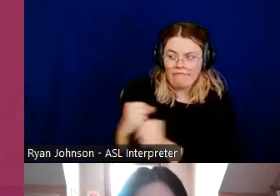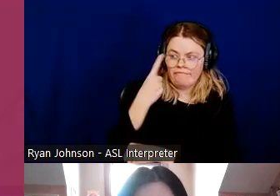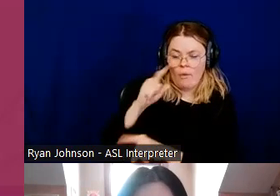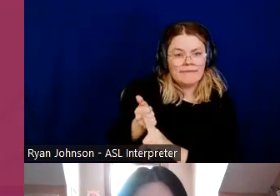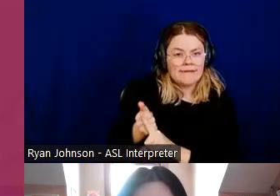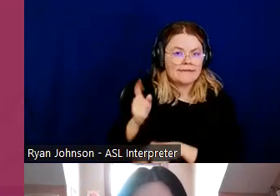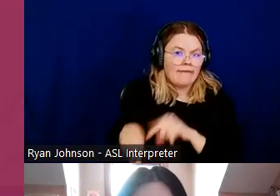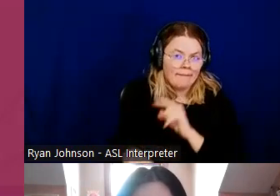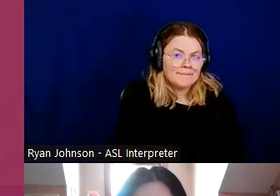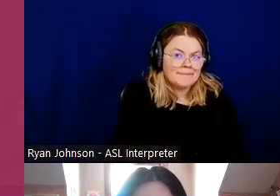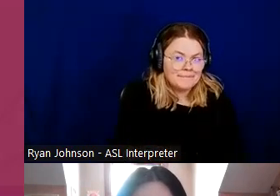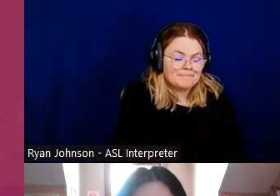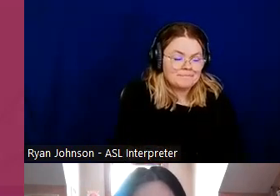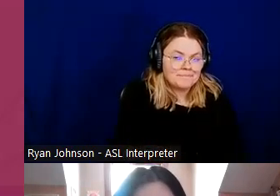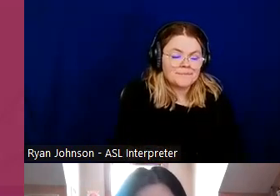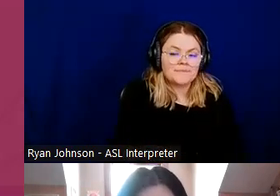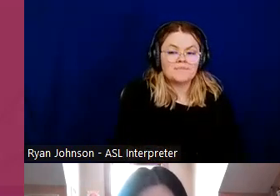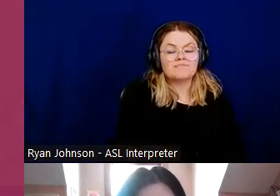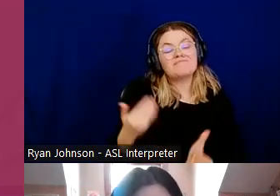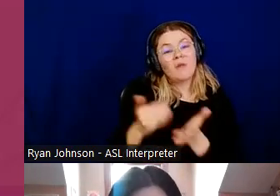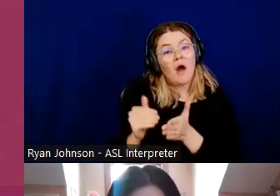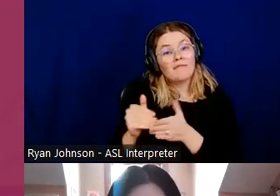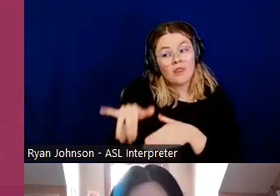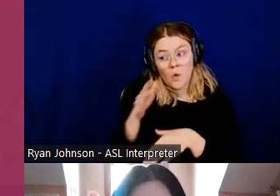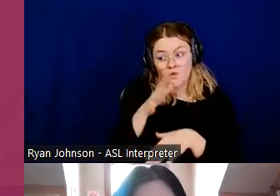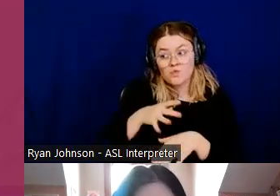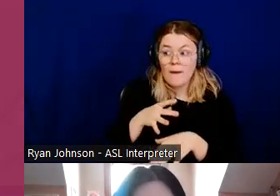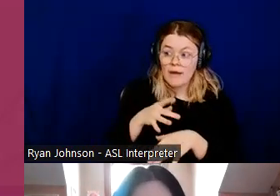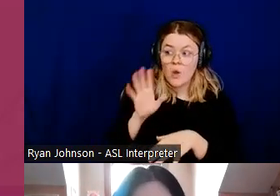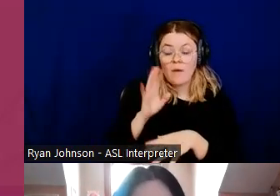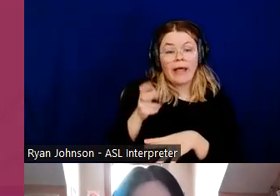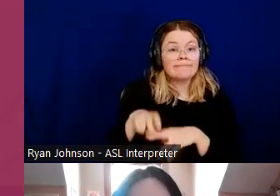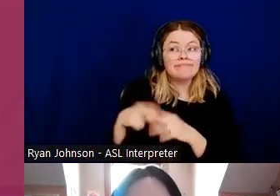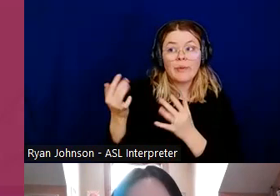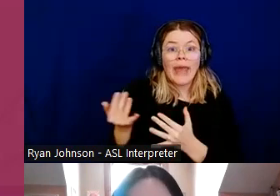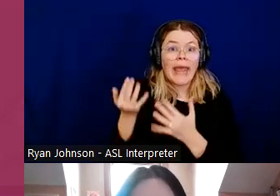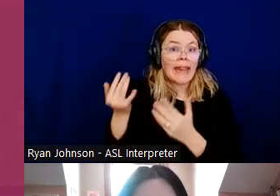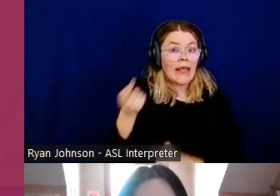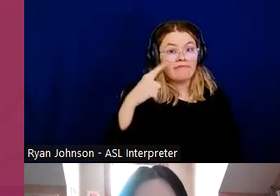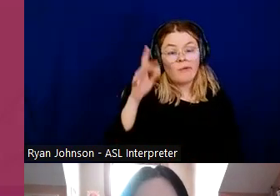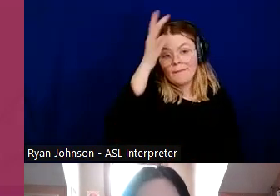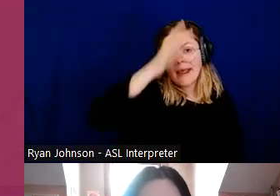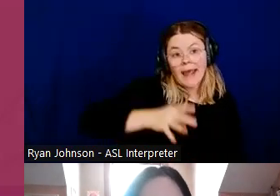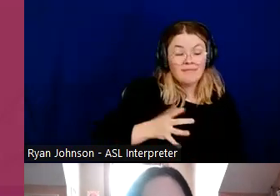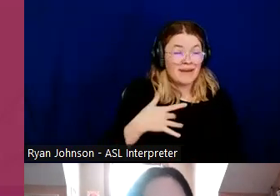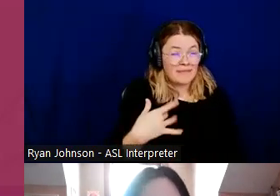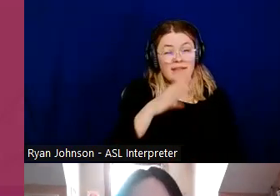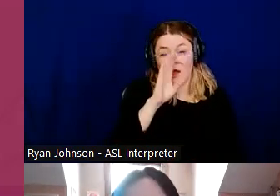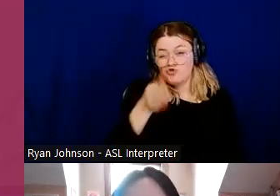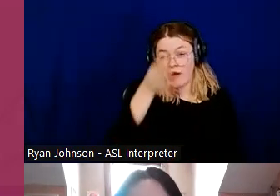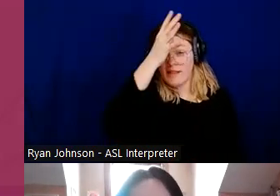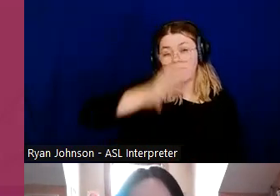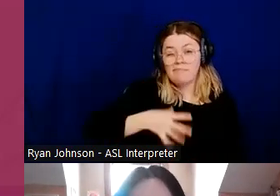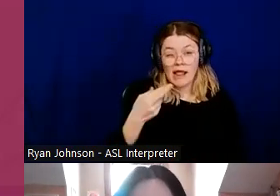women are often waiting for a hero, a male hero, a straight male hero, to kind of swoop in and